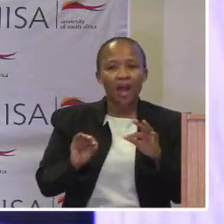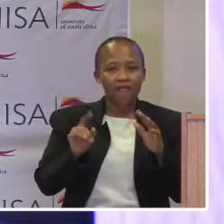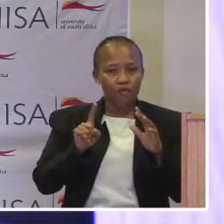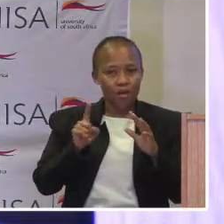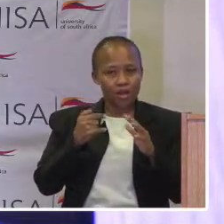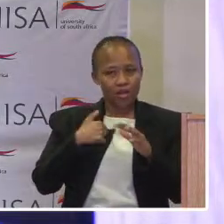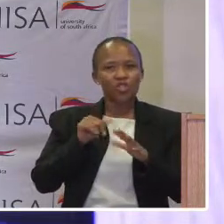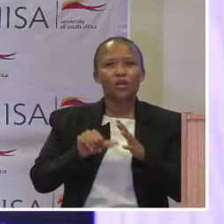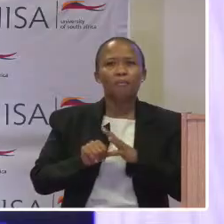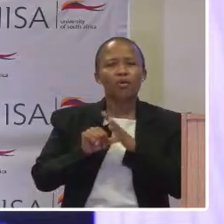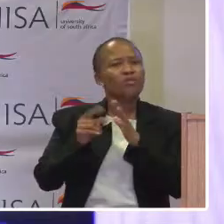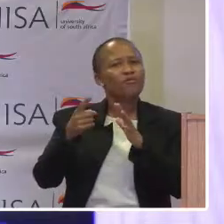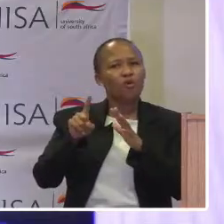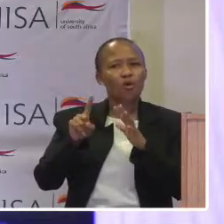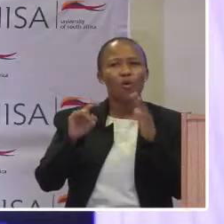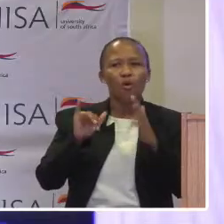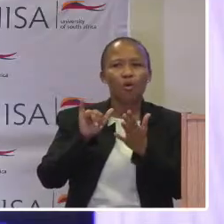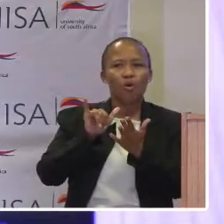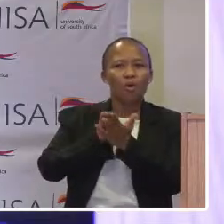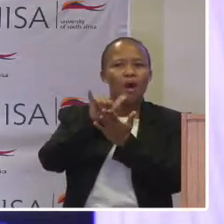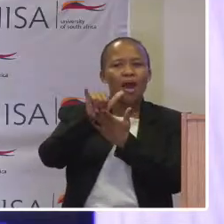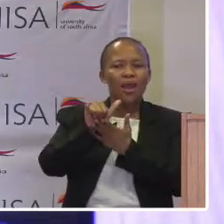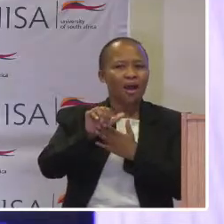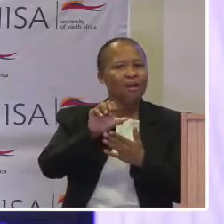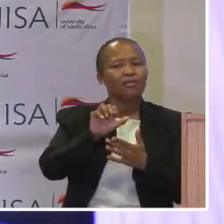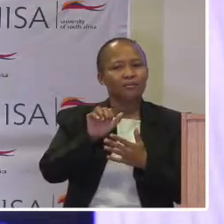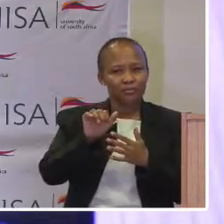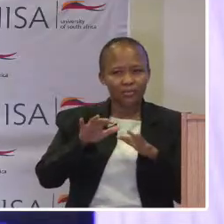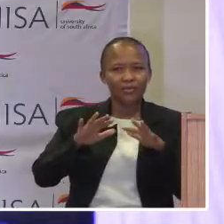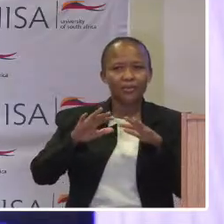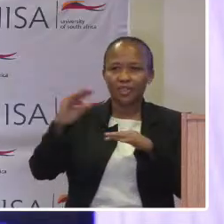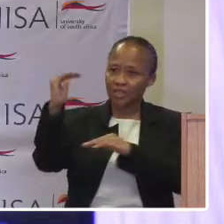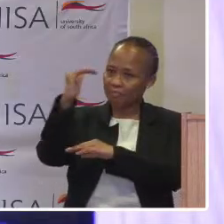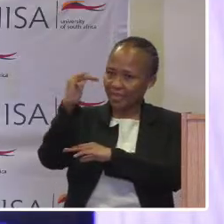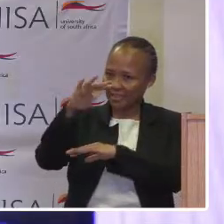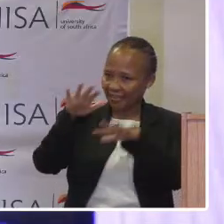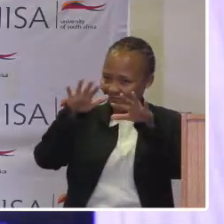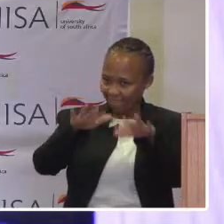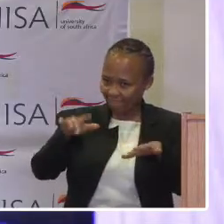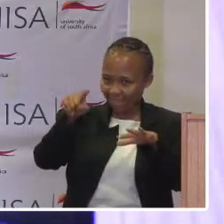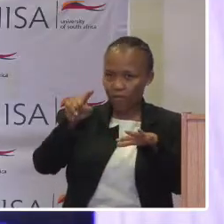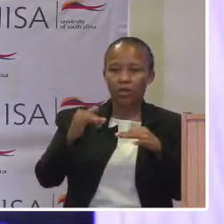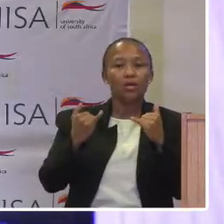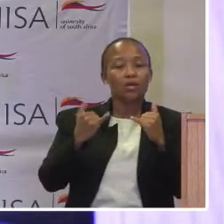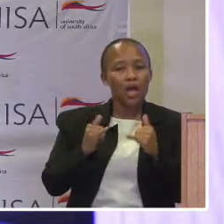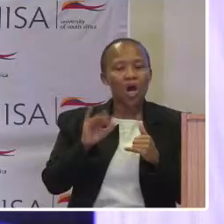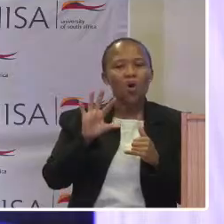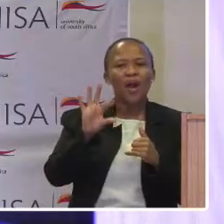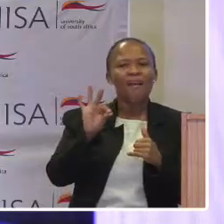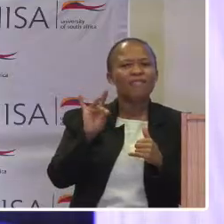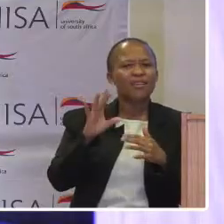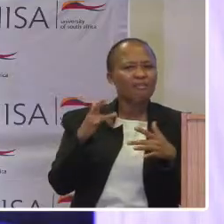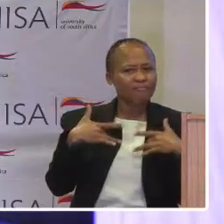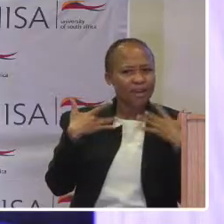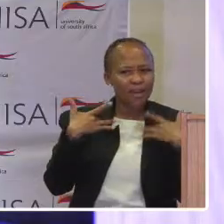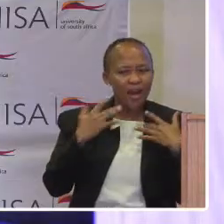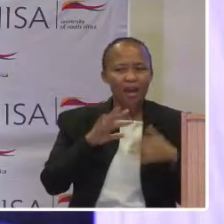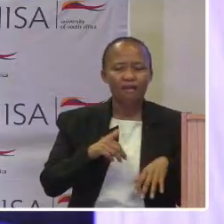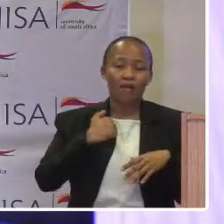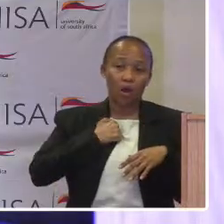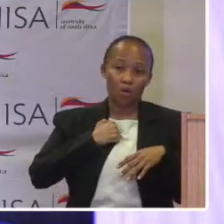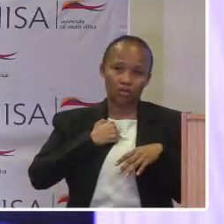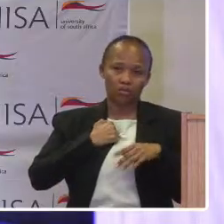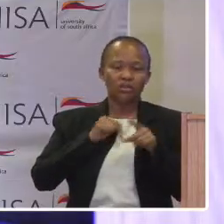space. And I should also affirm that also in our daily lives and in our lives, time is very,